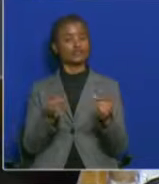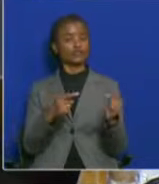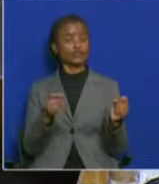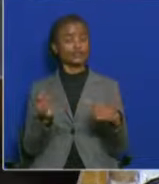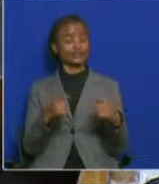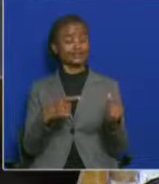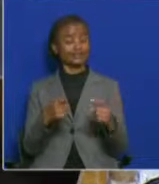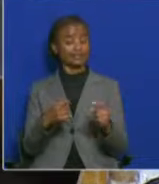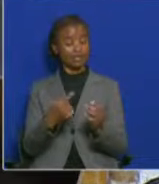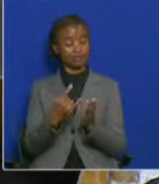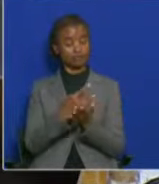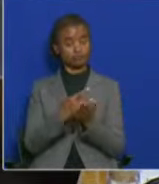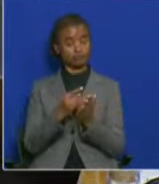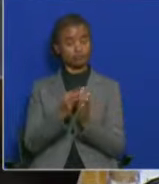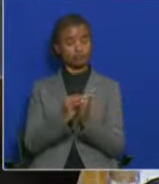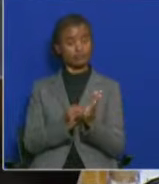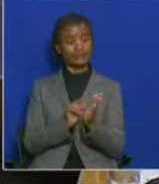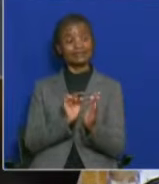so.